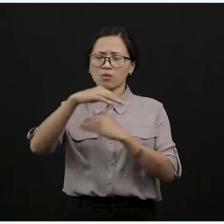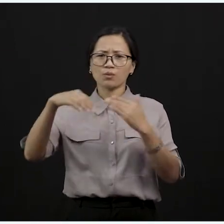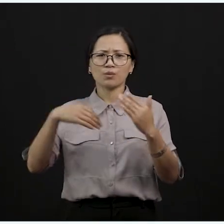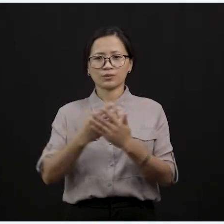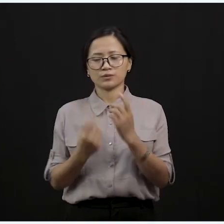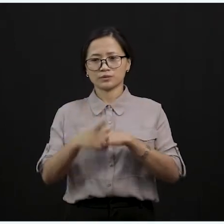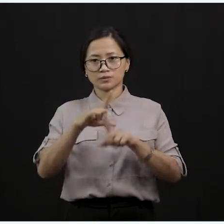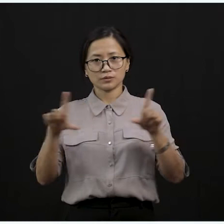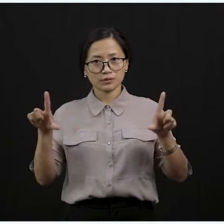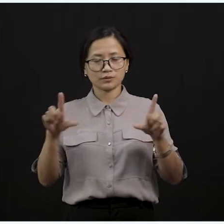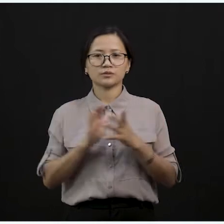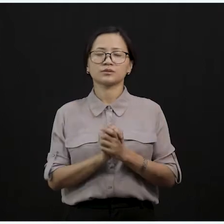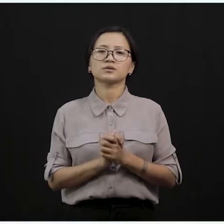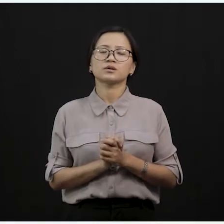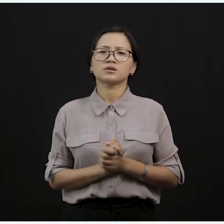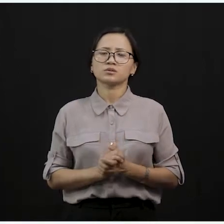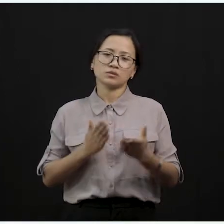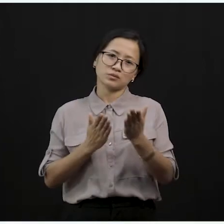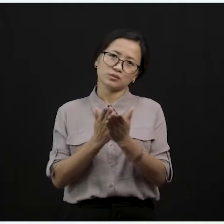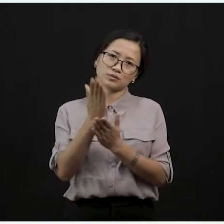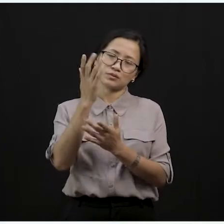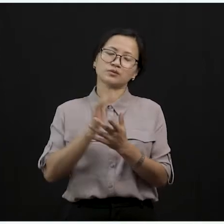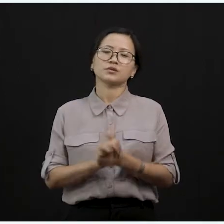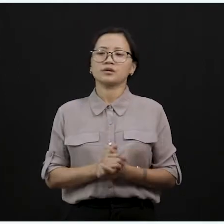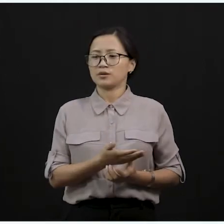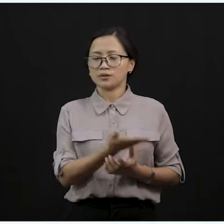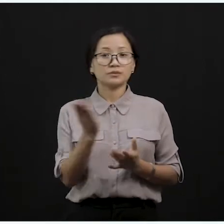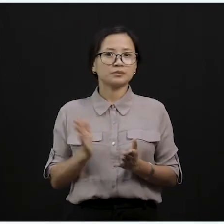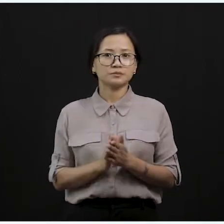their language through the machine which he discovered.